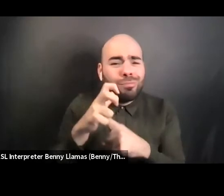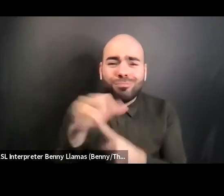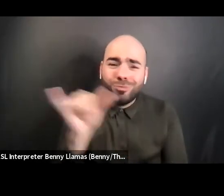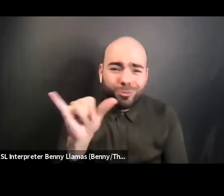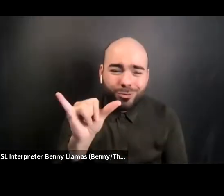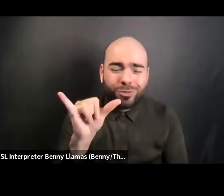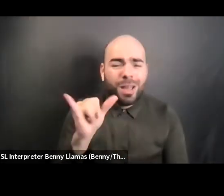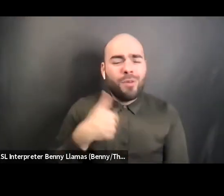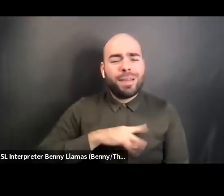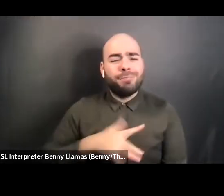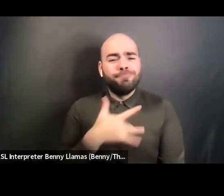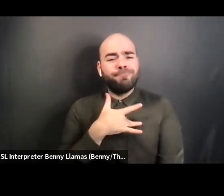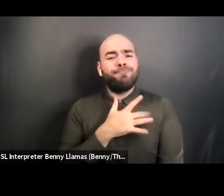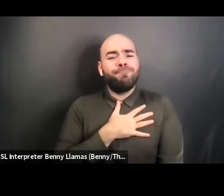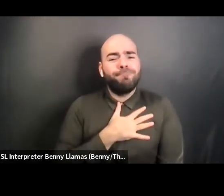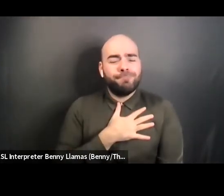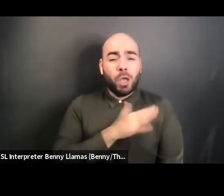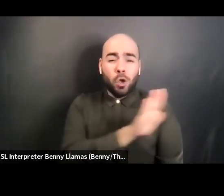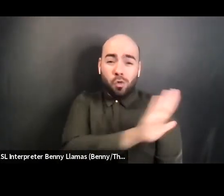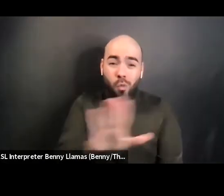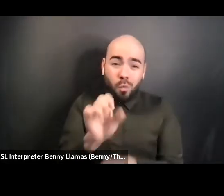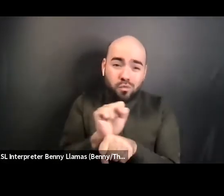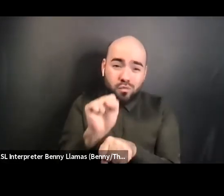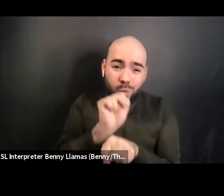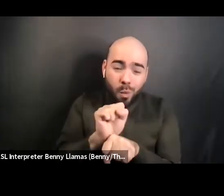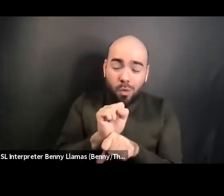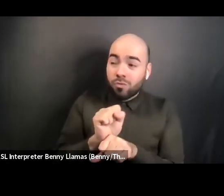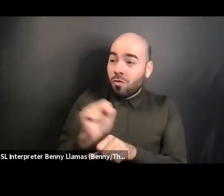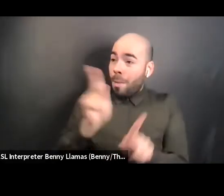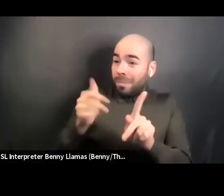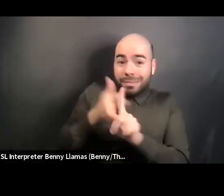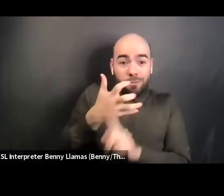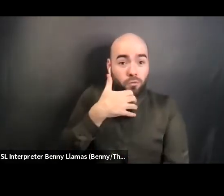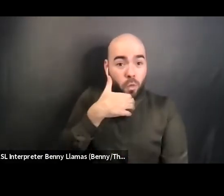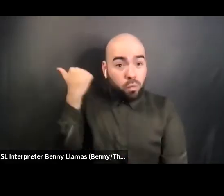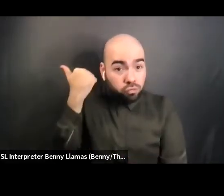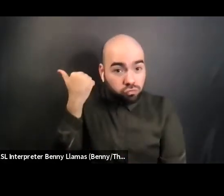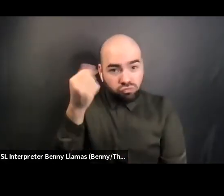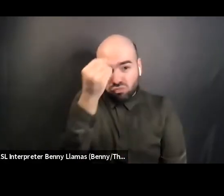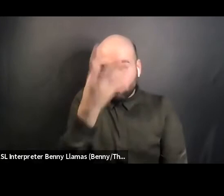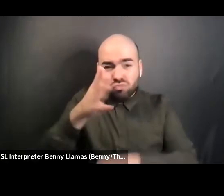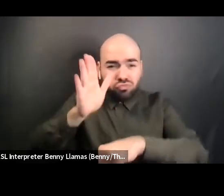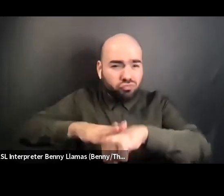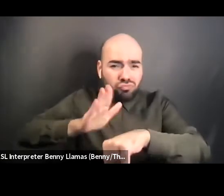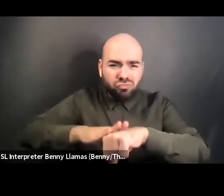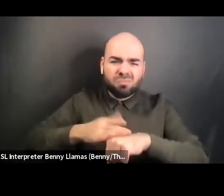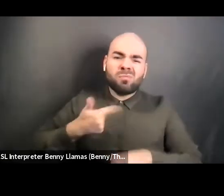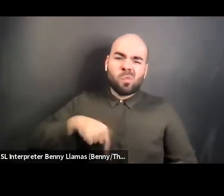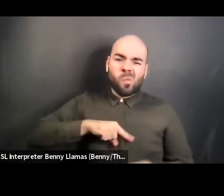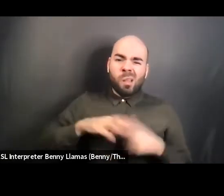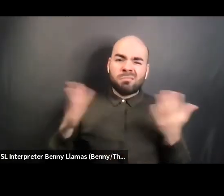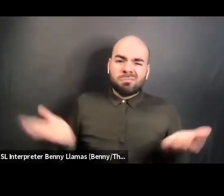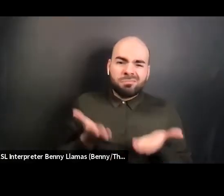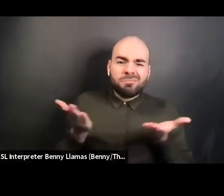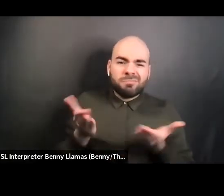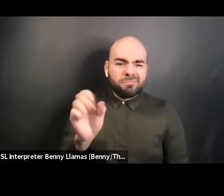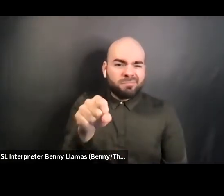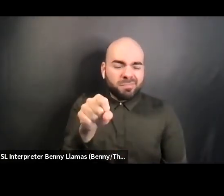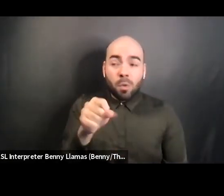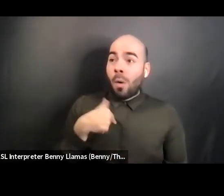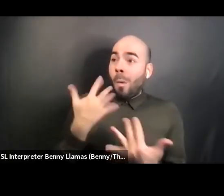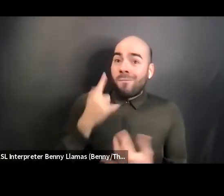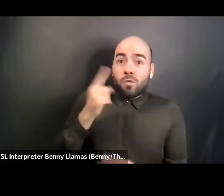doing. To the folks who are older, know that we're here and we're not waiting on you to validate our work or our